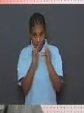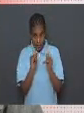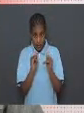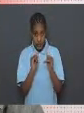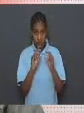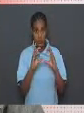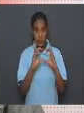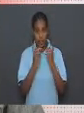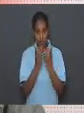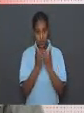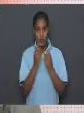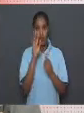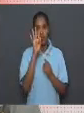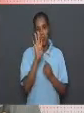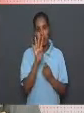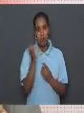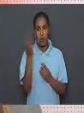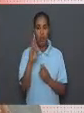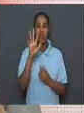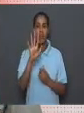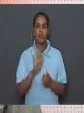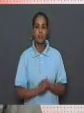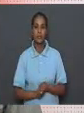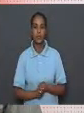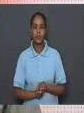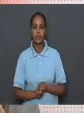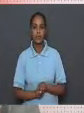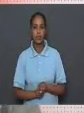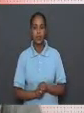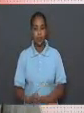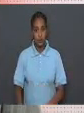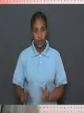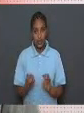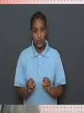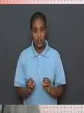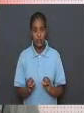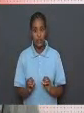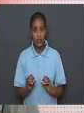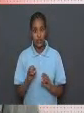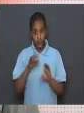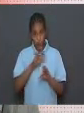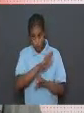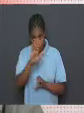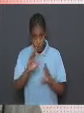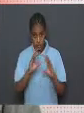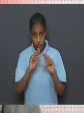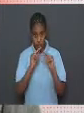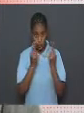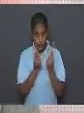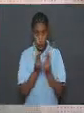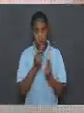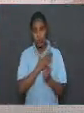or 5. Students, in your groups, please discuss the following questions.